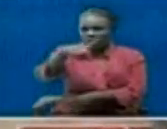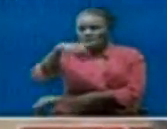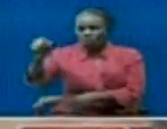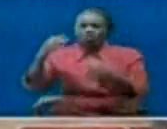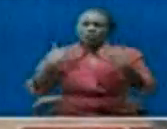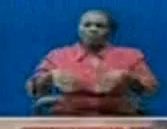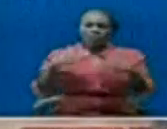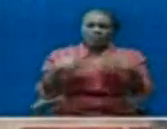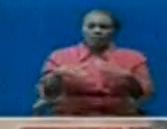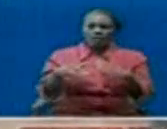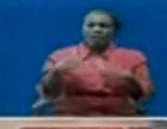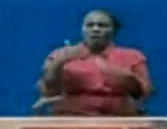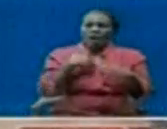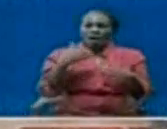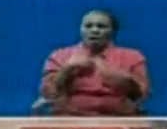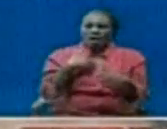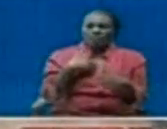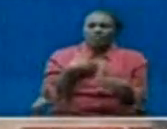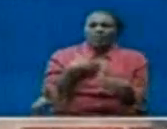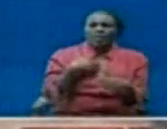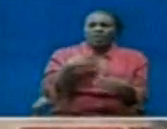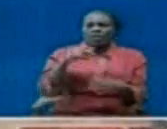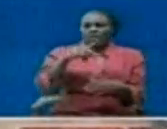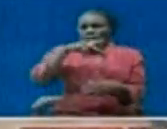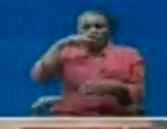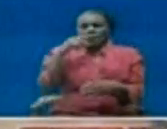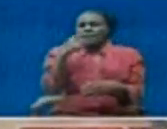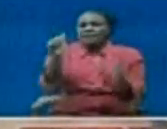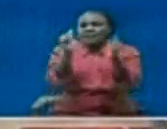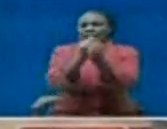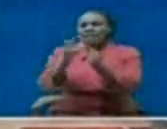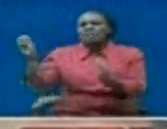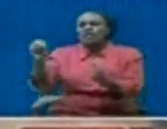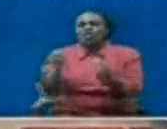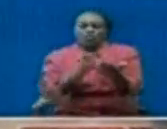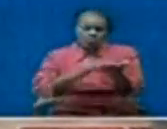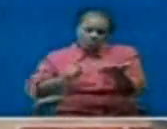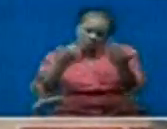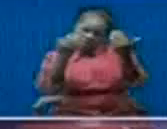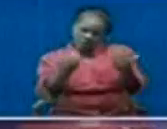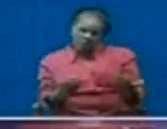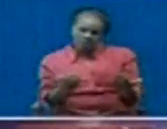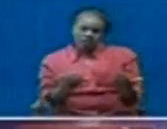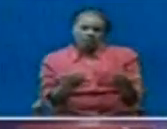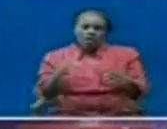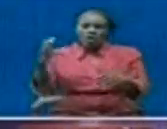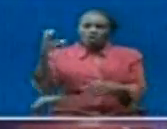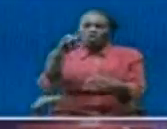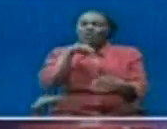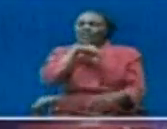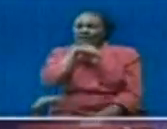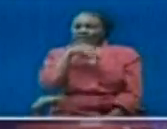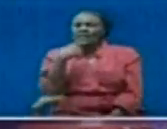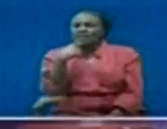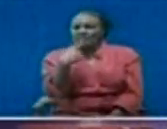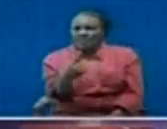people. Yes. Court principal Kalonzo Musyoka said the other day they're going to get 10 million signatures. And then court leader Raila Odinga